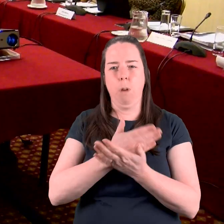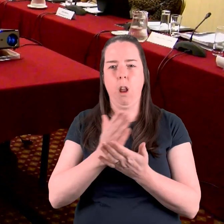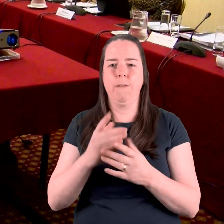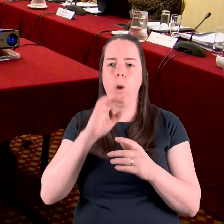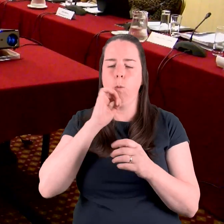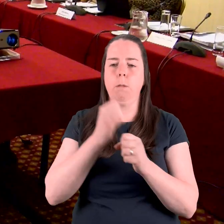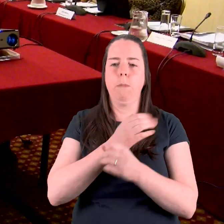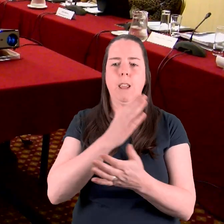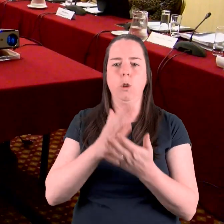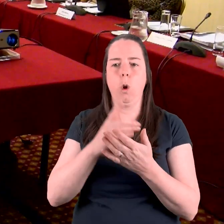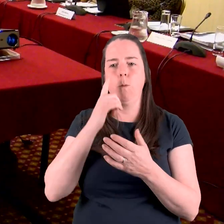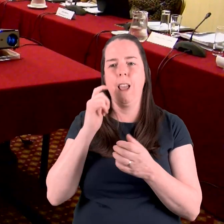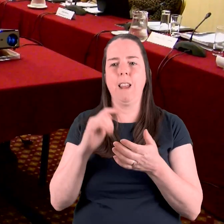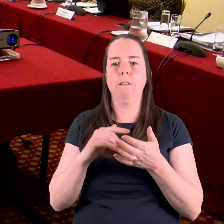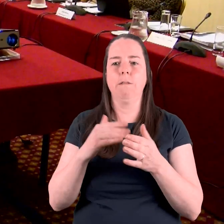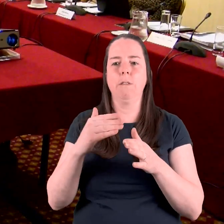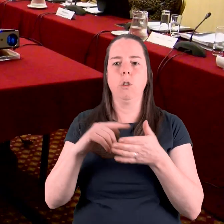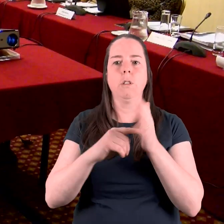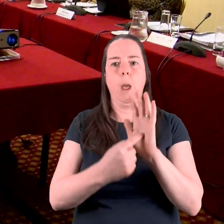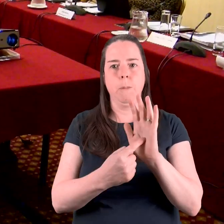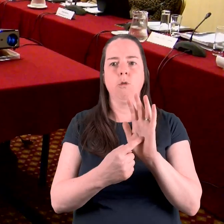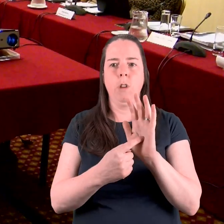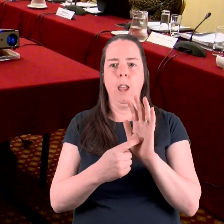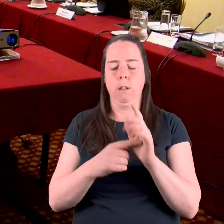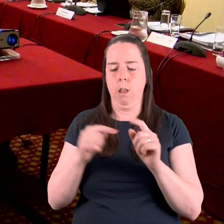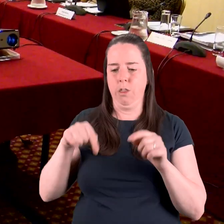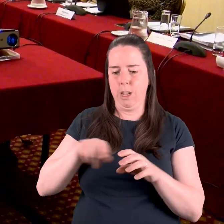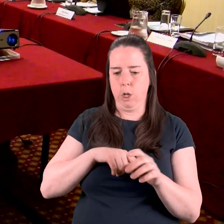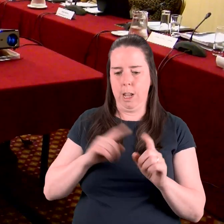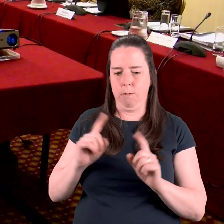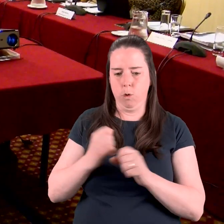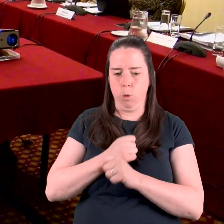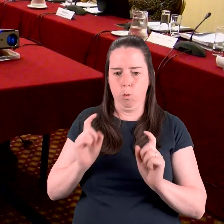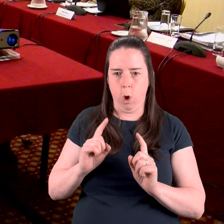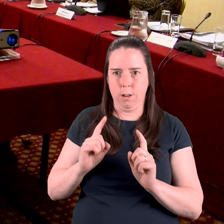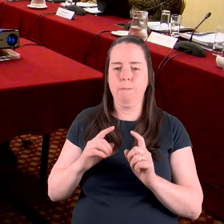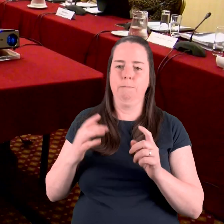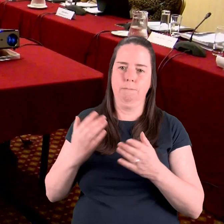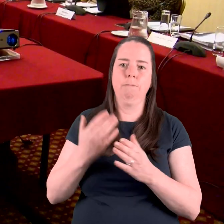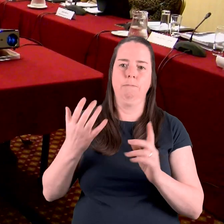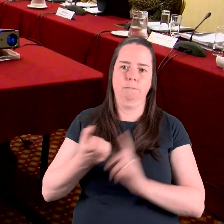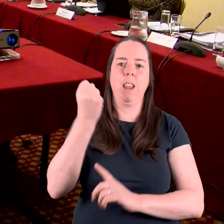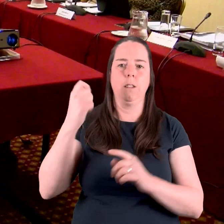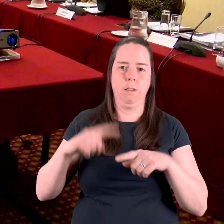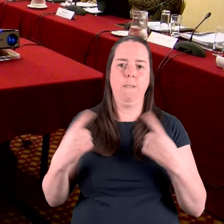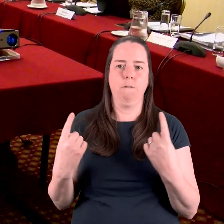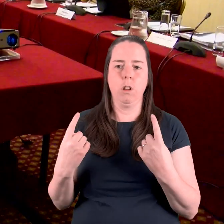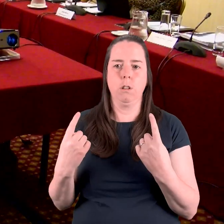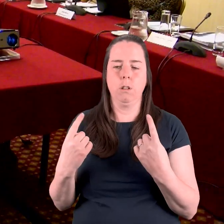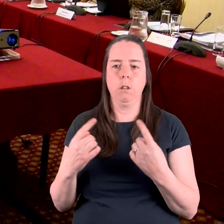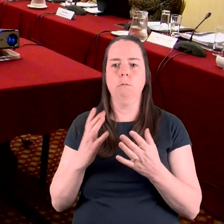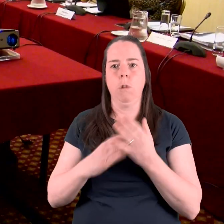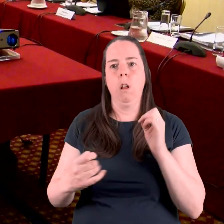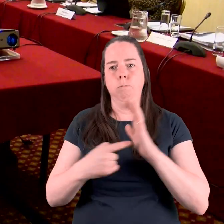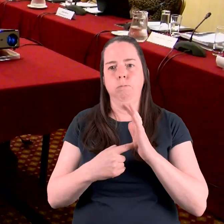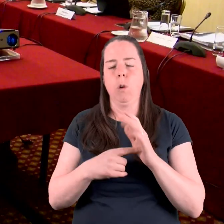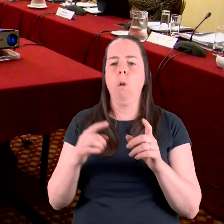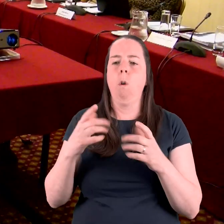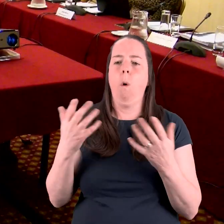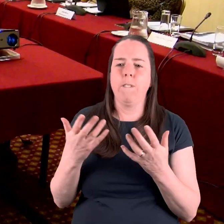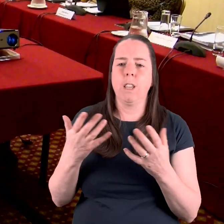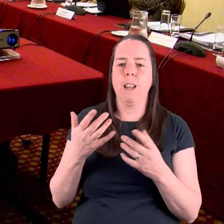this again. Part of it will be making sure that we can demonstrate that what we've done this year's made a difference. I think that will be